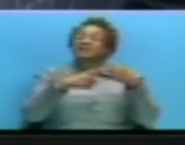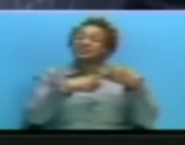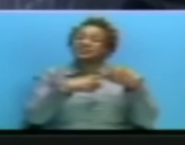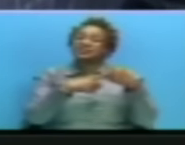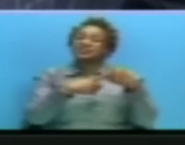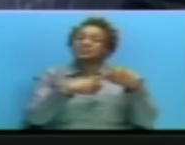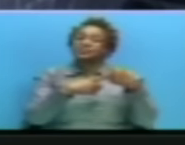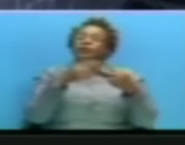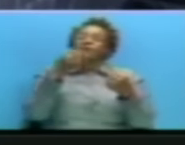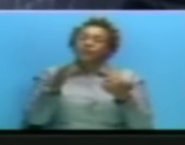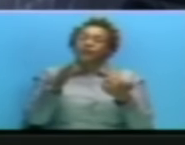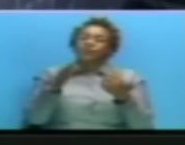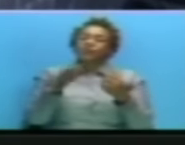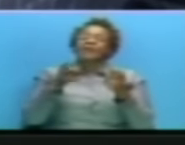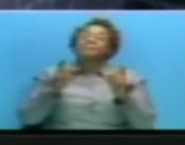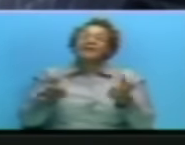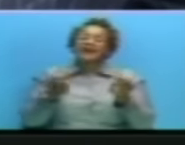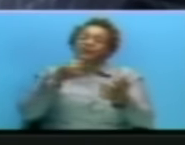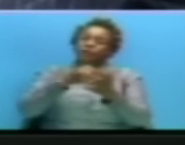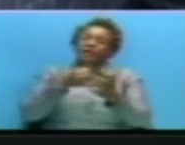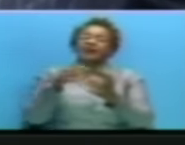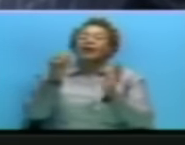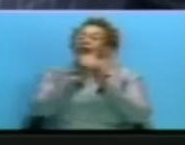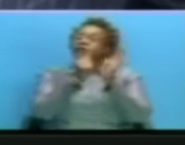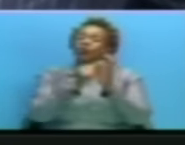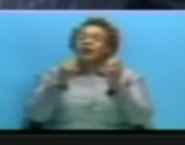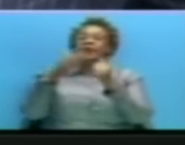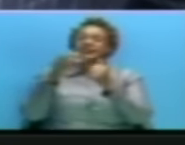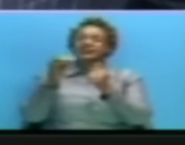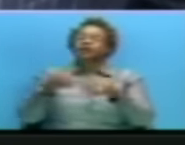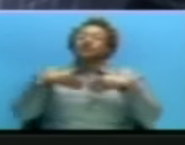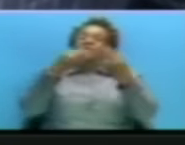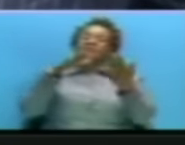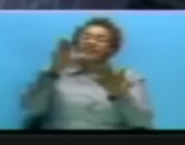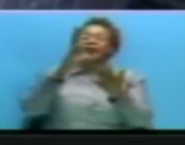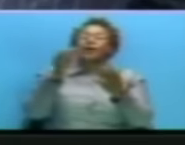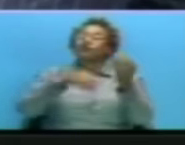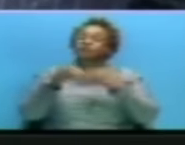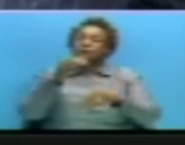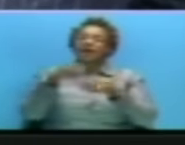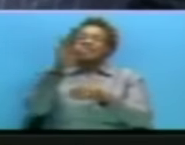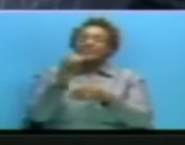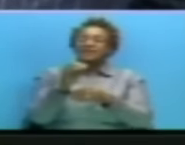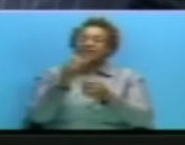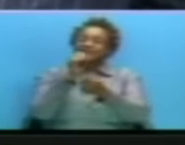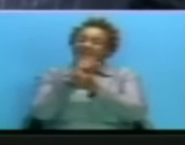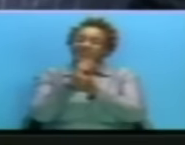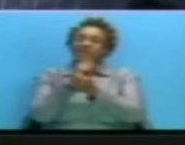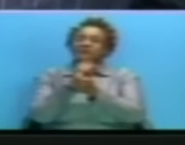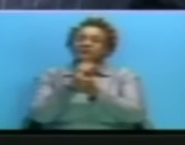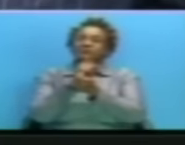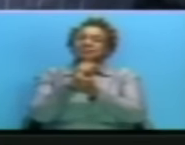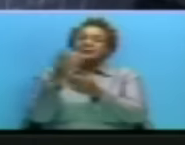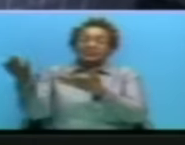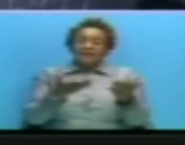period, for the industry, including Article 90, to give their contribution. On 30th, at 11:59 on 30th of June, it came